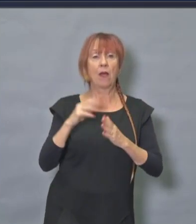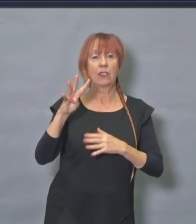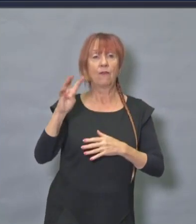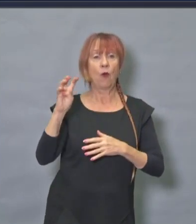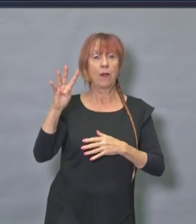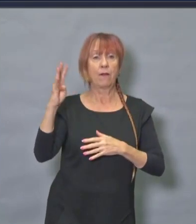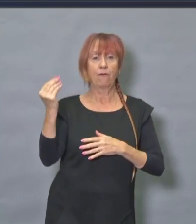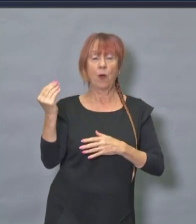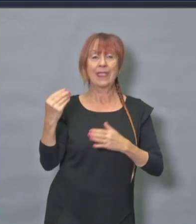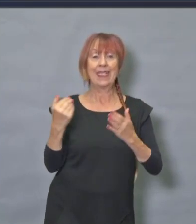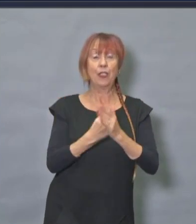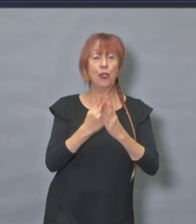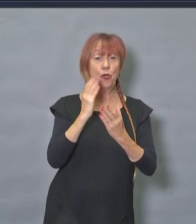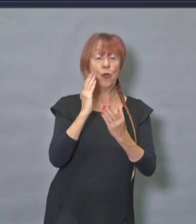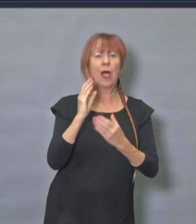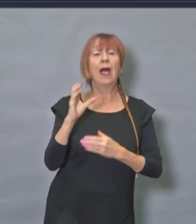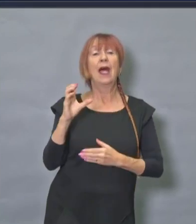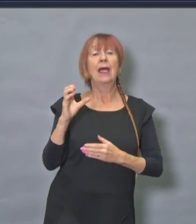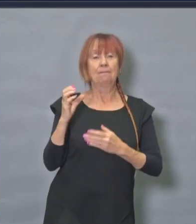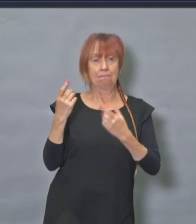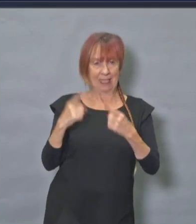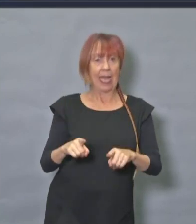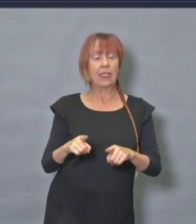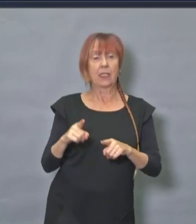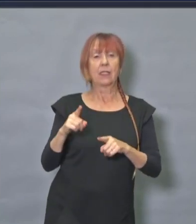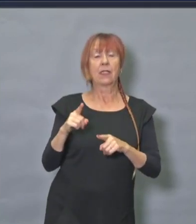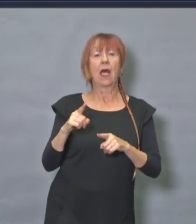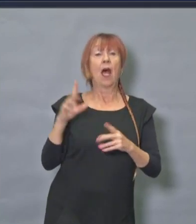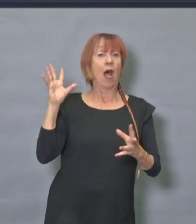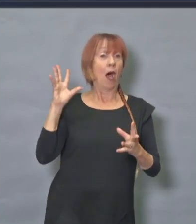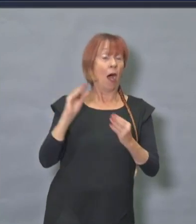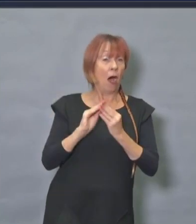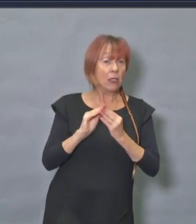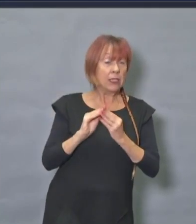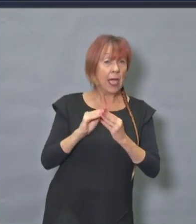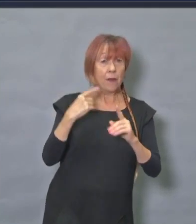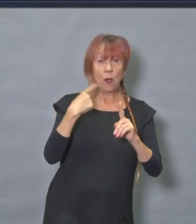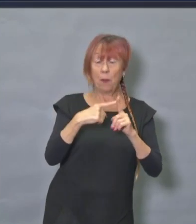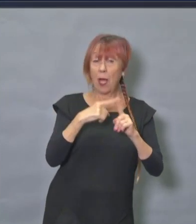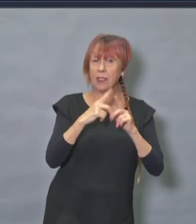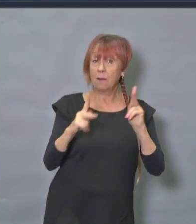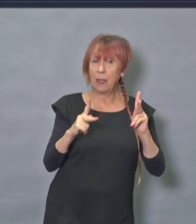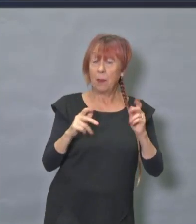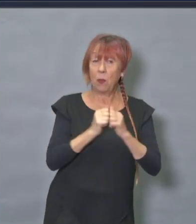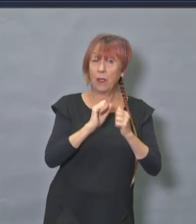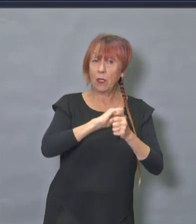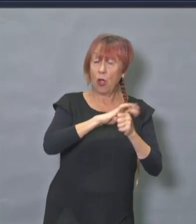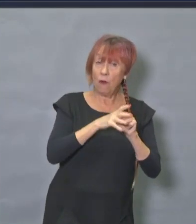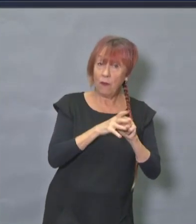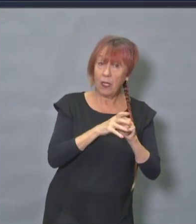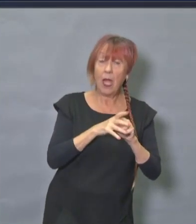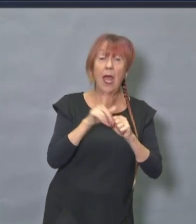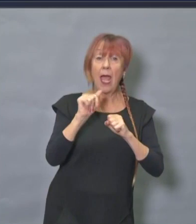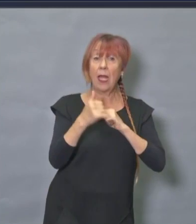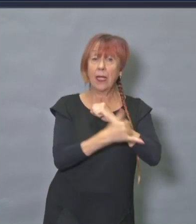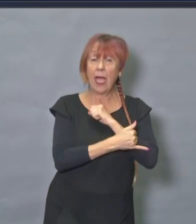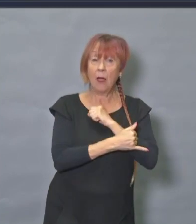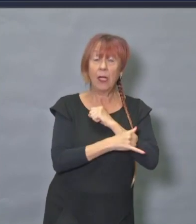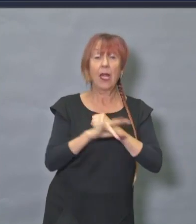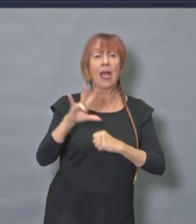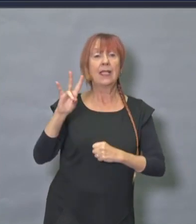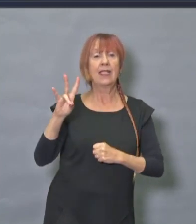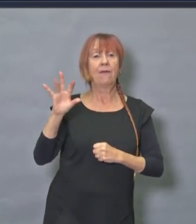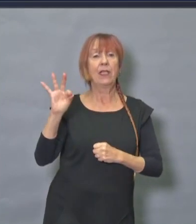1,414 new cases, and this brings the total number of people who have tested positive for COVID-19 in LA County to